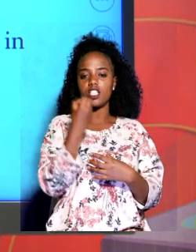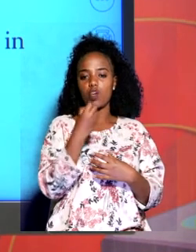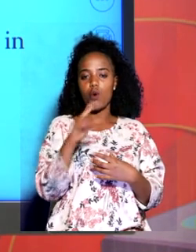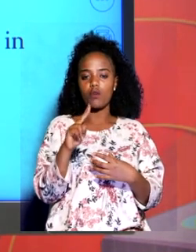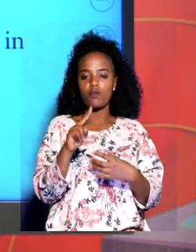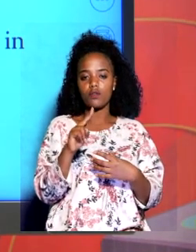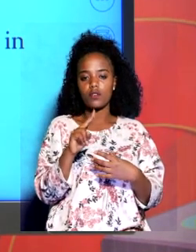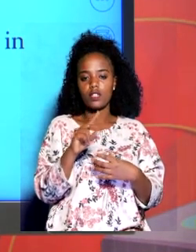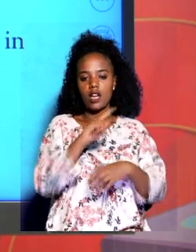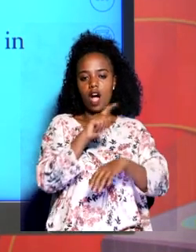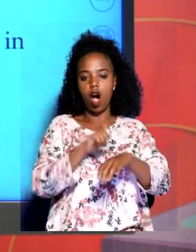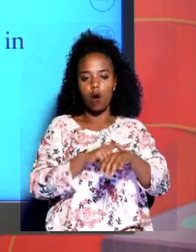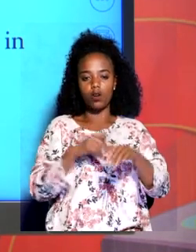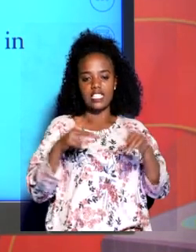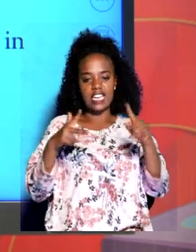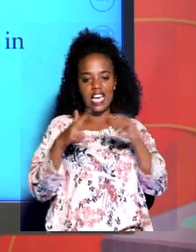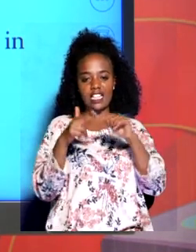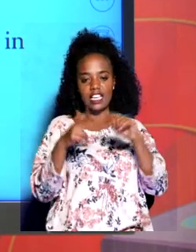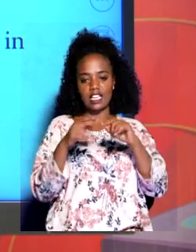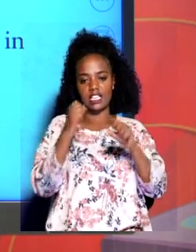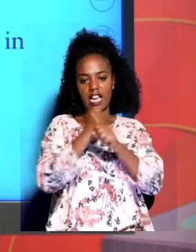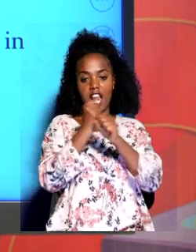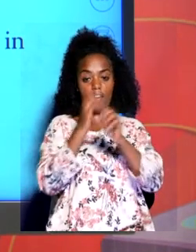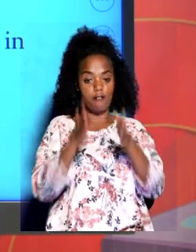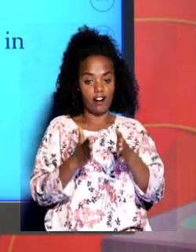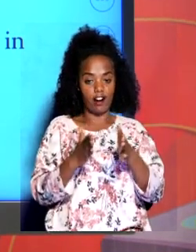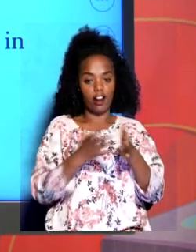112 hours of cutting labor and